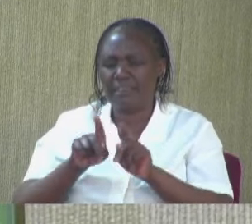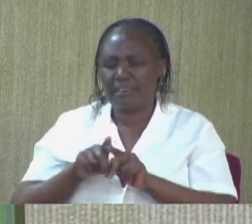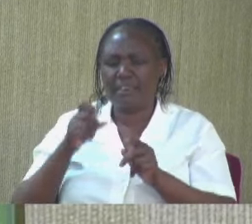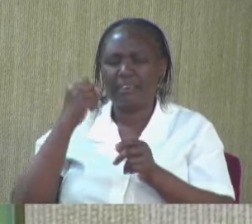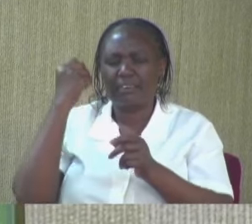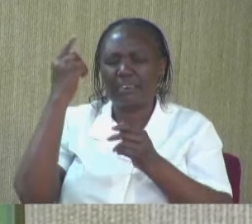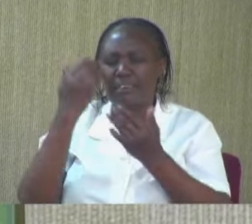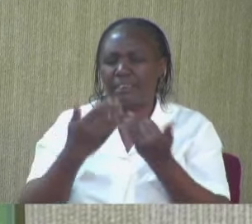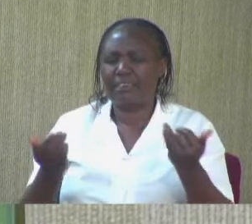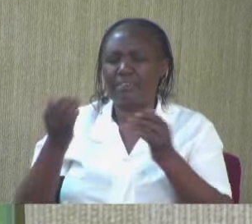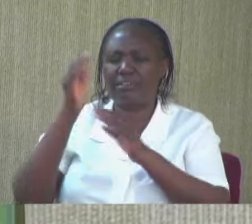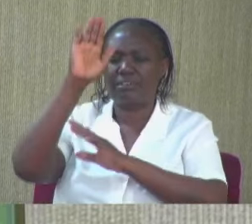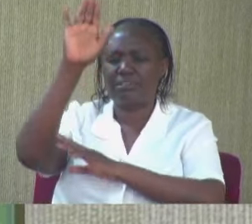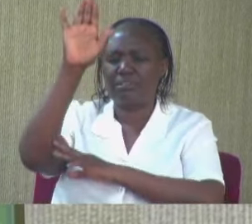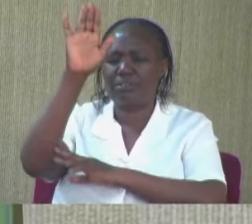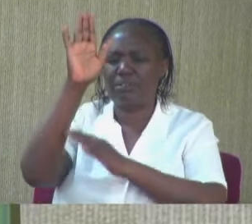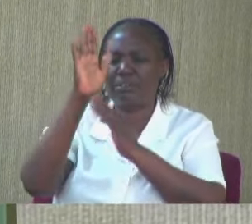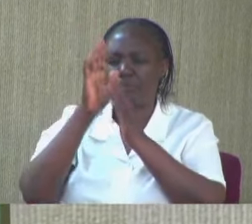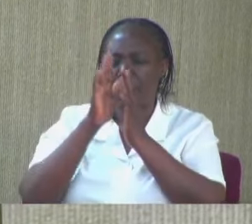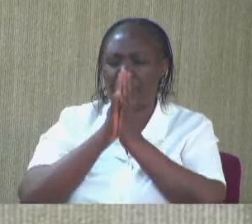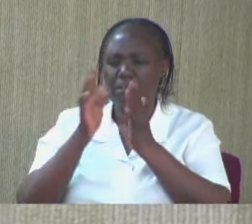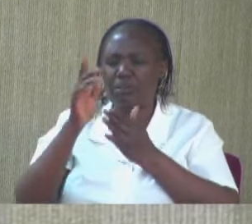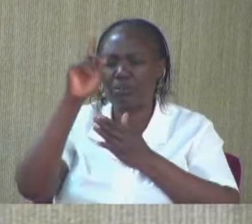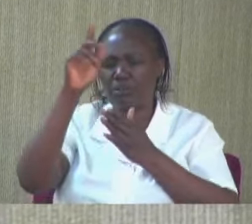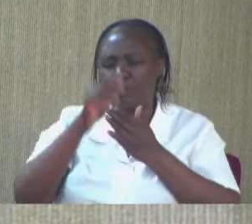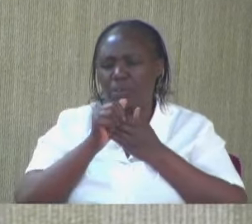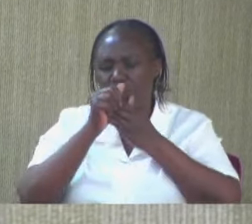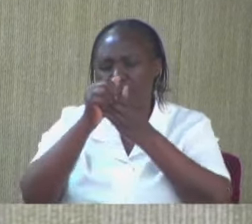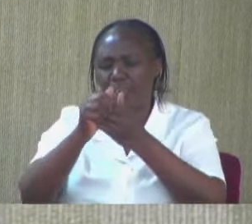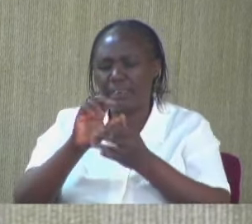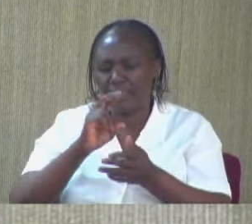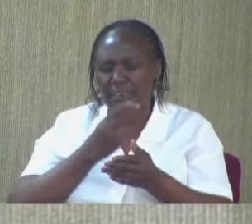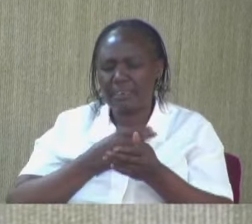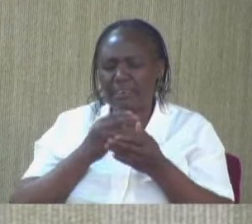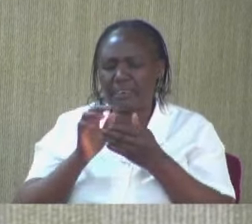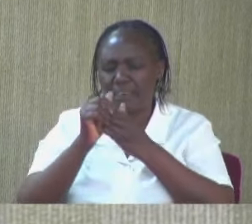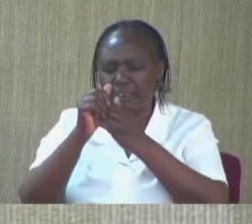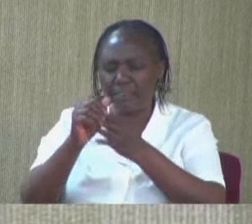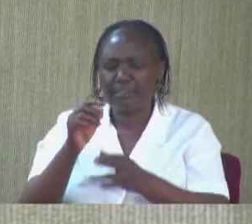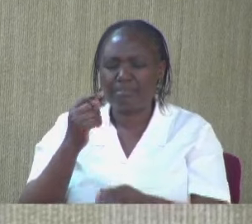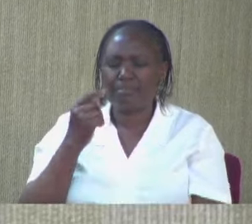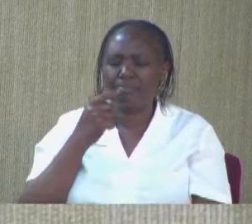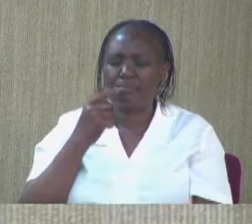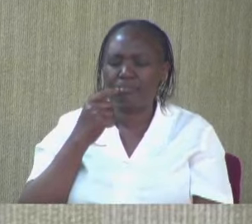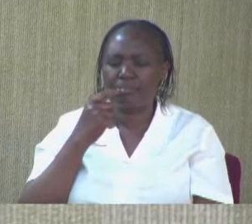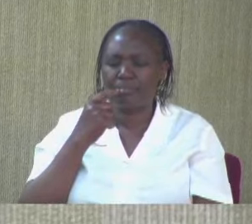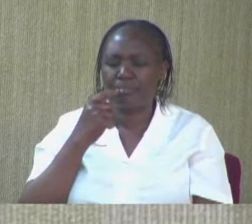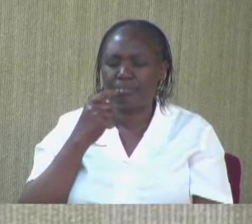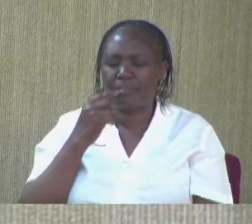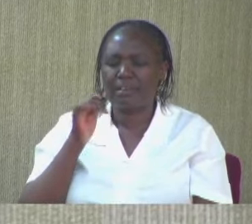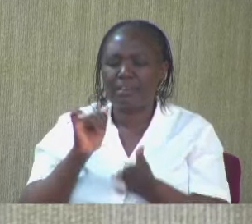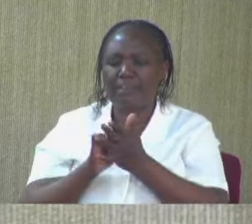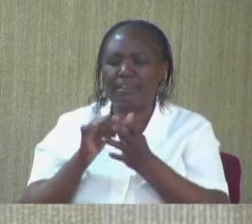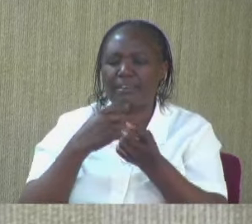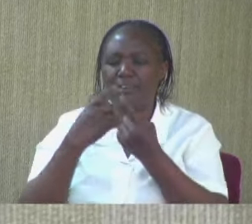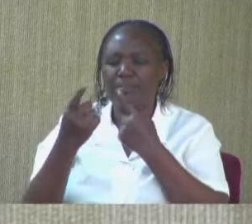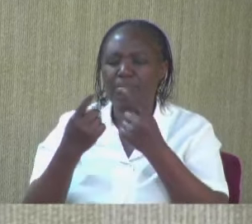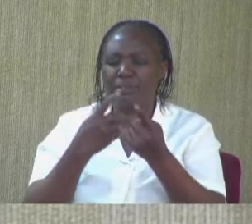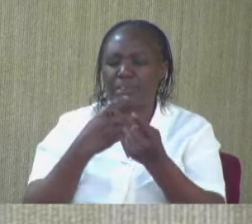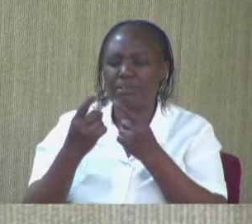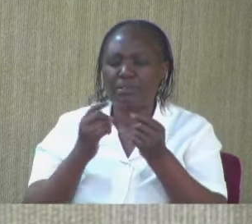pray that you may lead us, be with my words and my lips, that I will speak with the